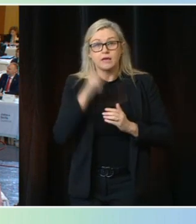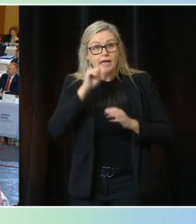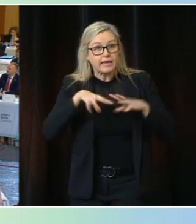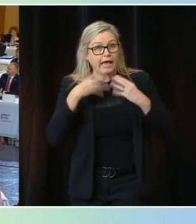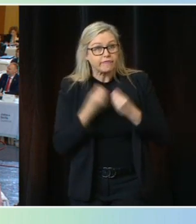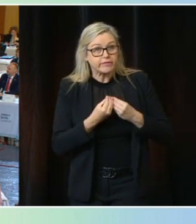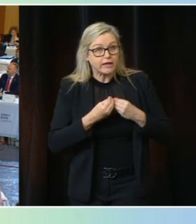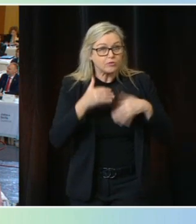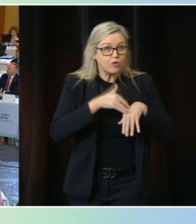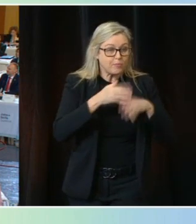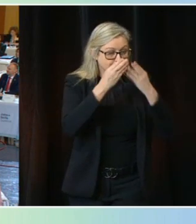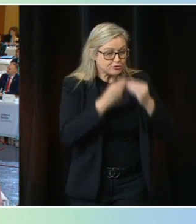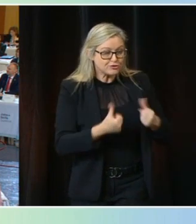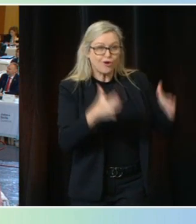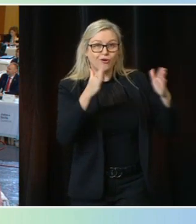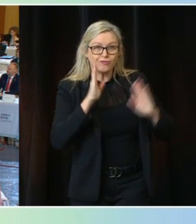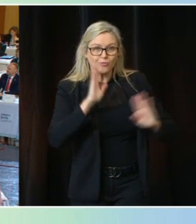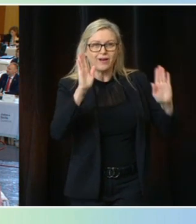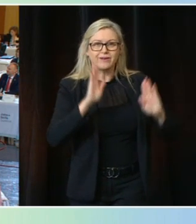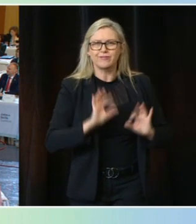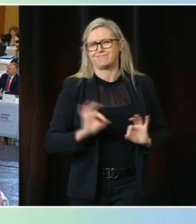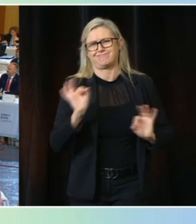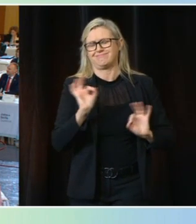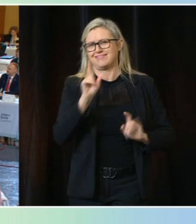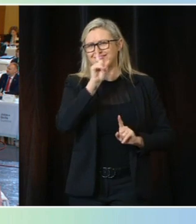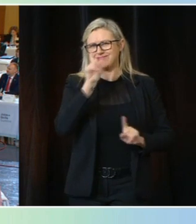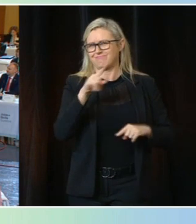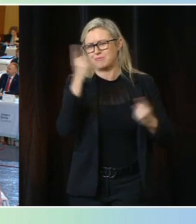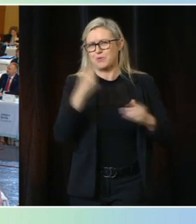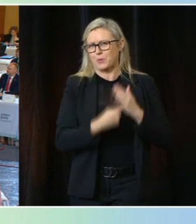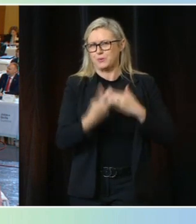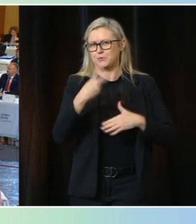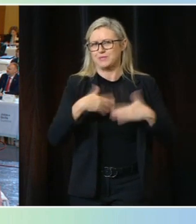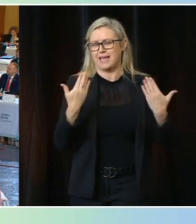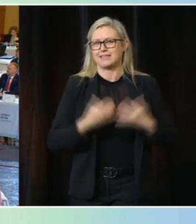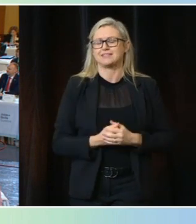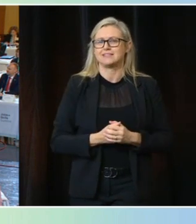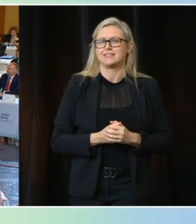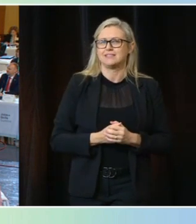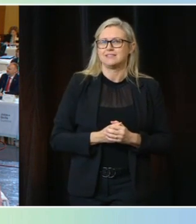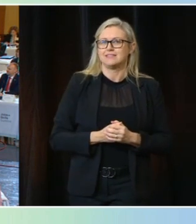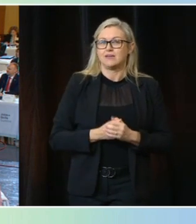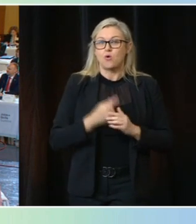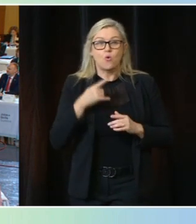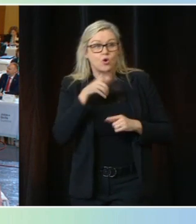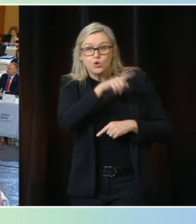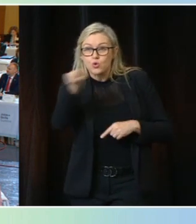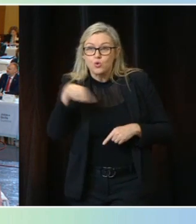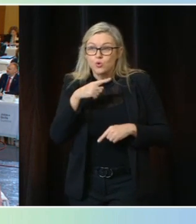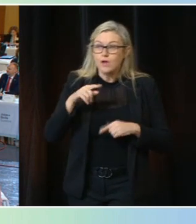and fix every issue before tomorrow afternoon nor do I imagine everyone will be happy